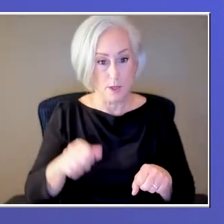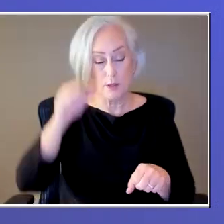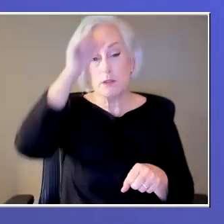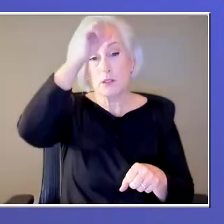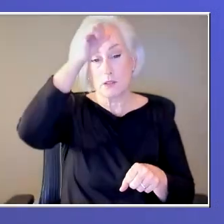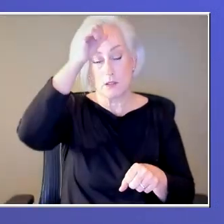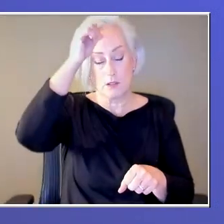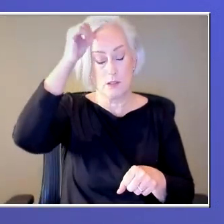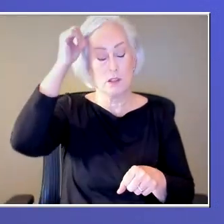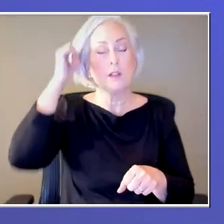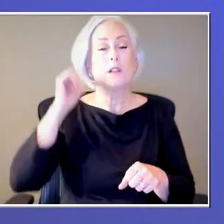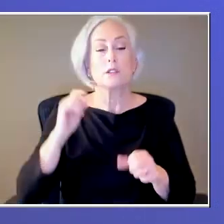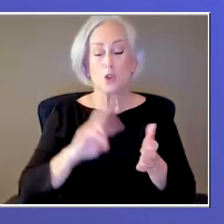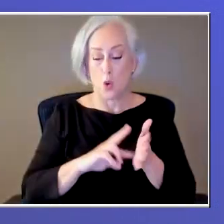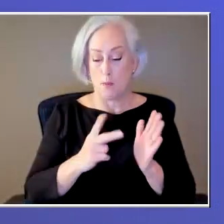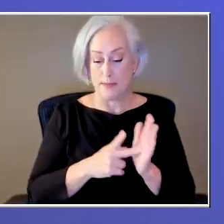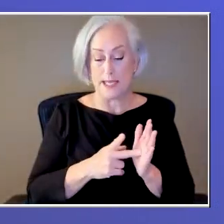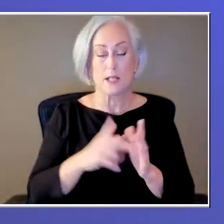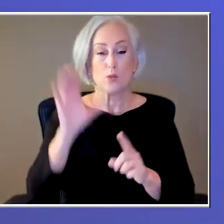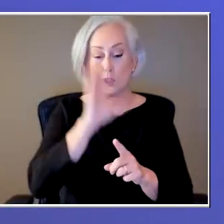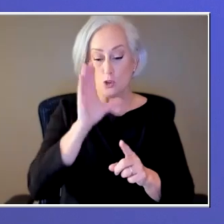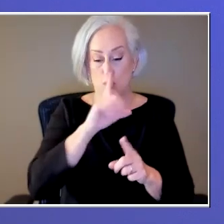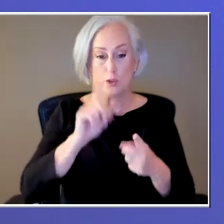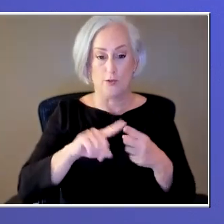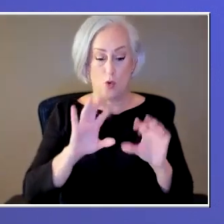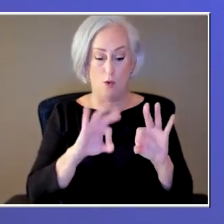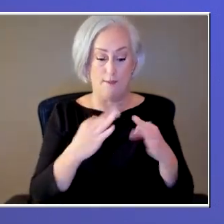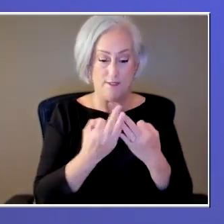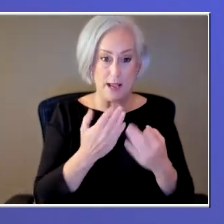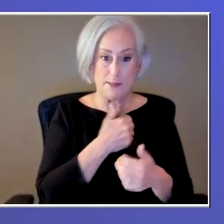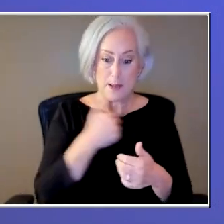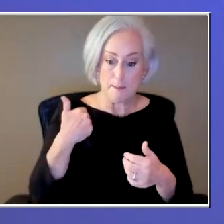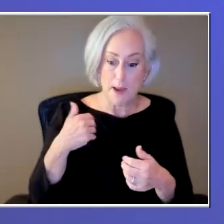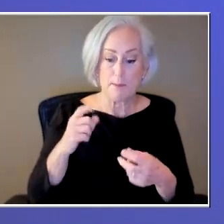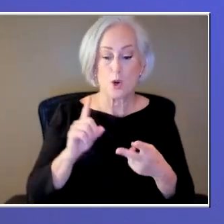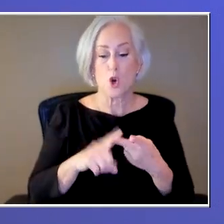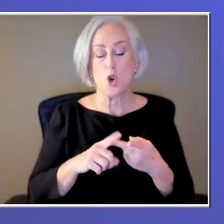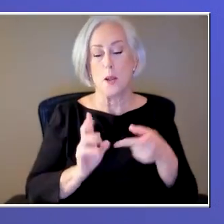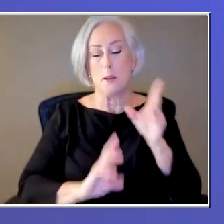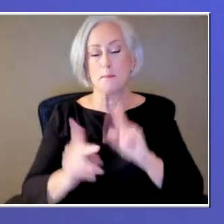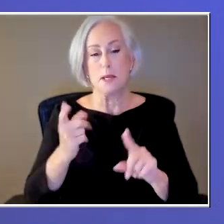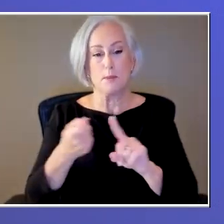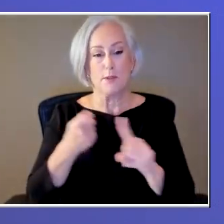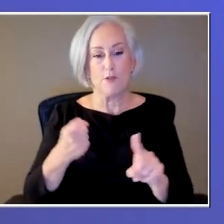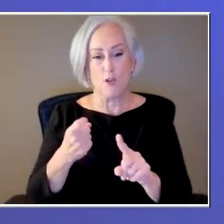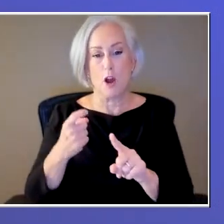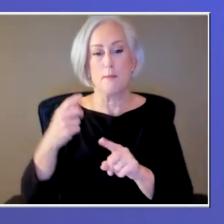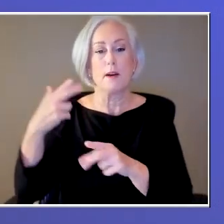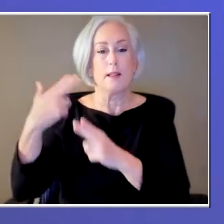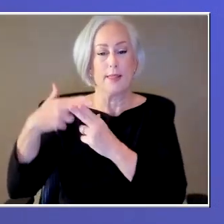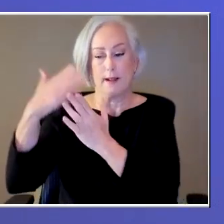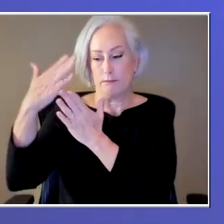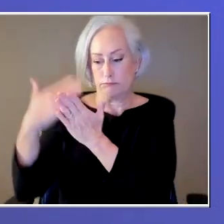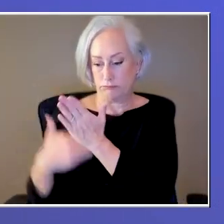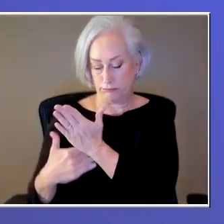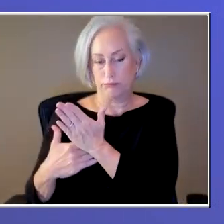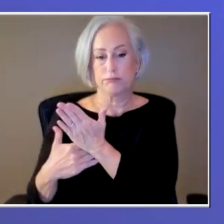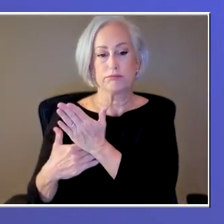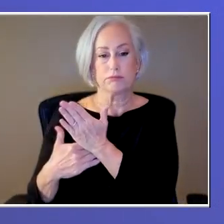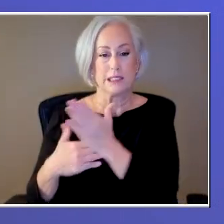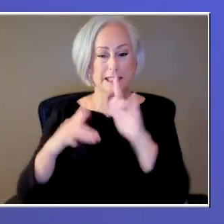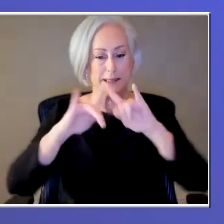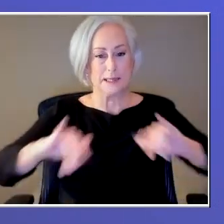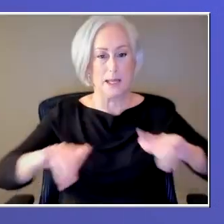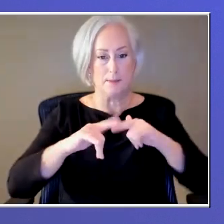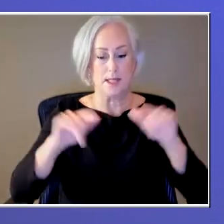down the route of searching family members and donors from the registry at the same time. We want to be ready with plan A, B, and C.